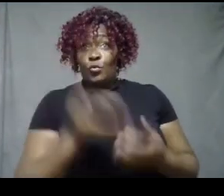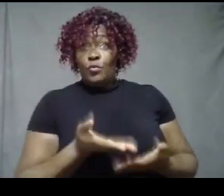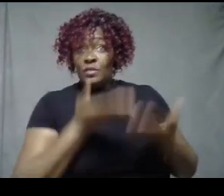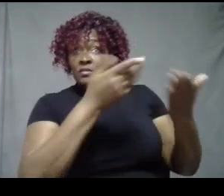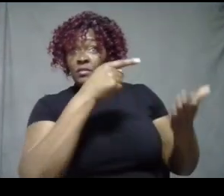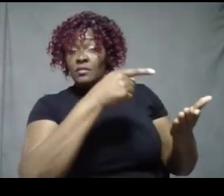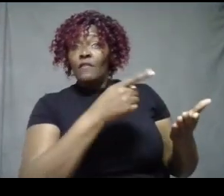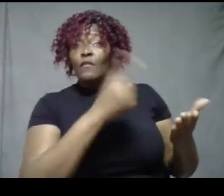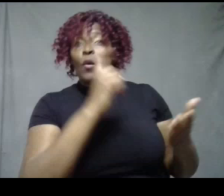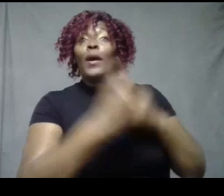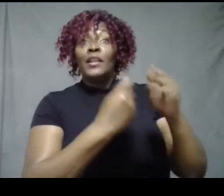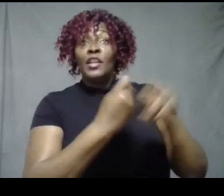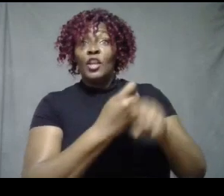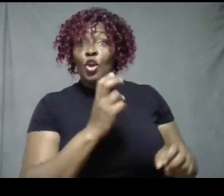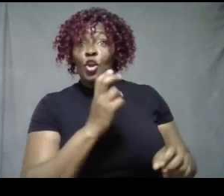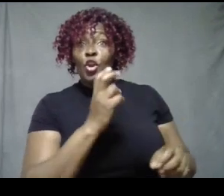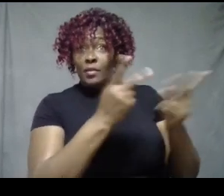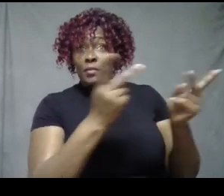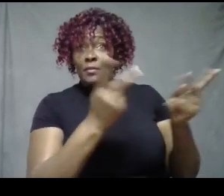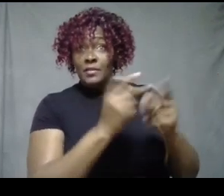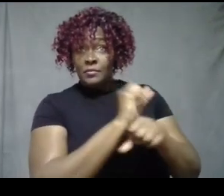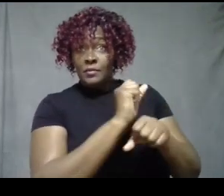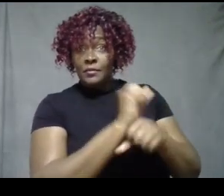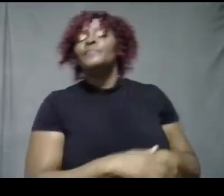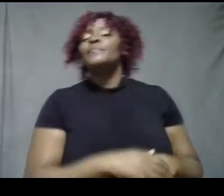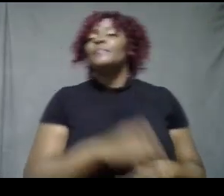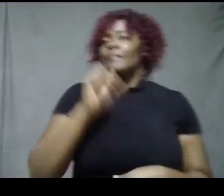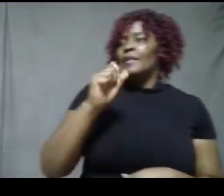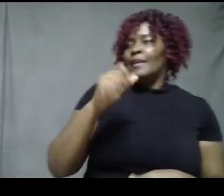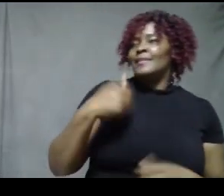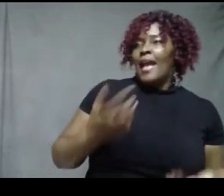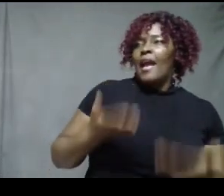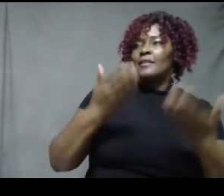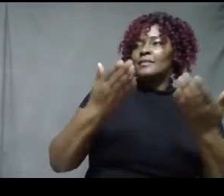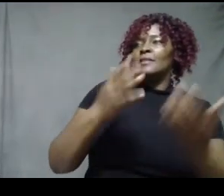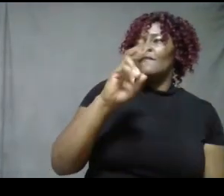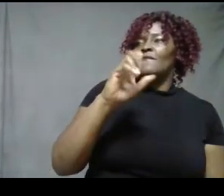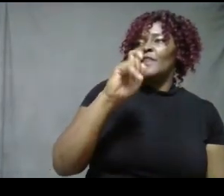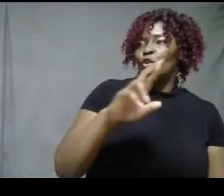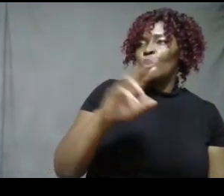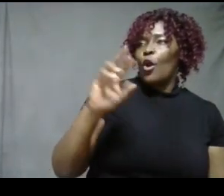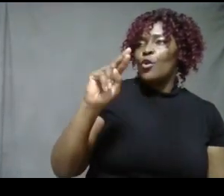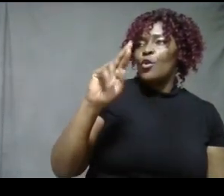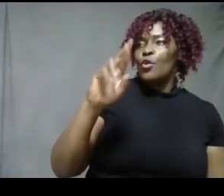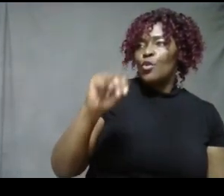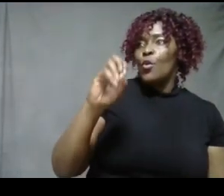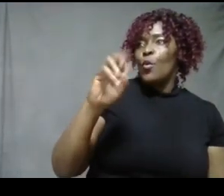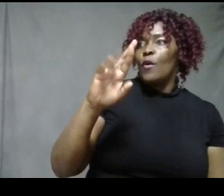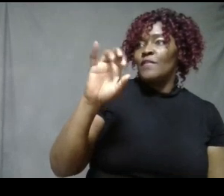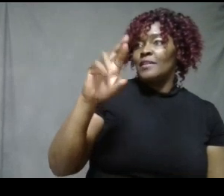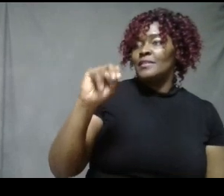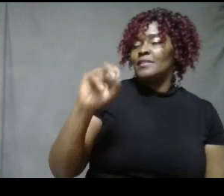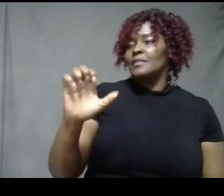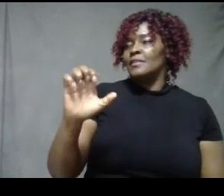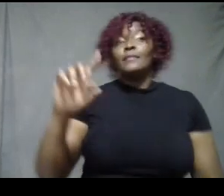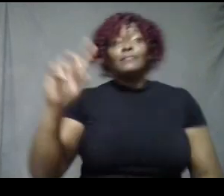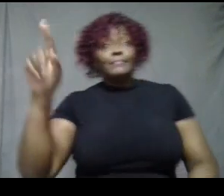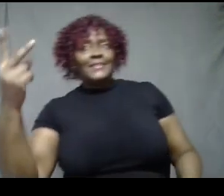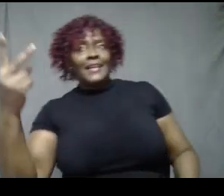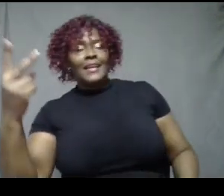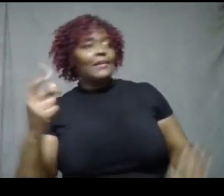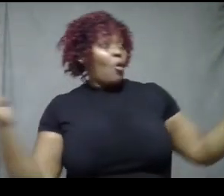Would you like to make an appointment? Yes, I would like to appoint Victor Norfus to that seat. All right, we have a second. We have a second. All those in favor